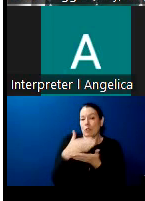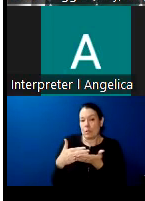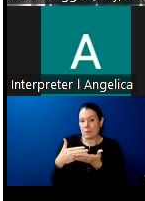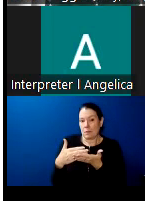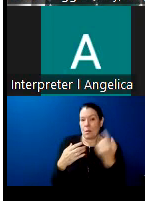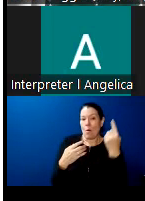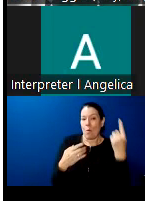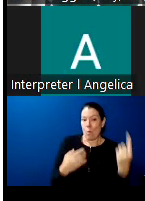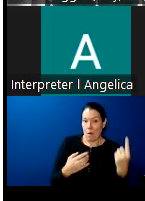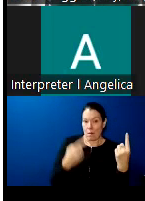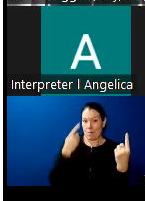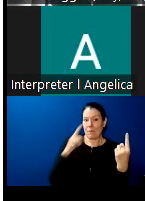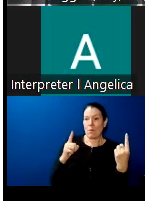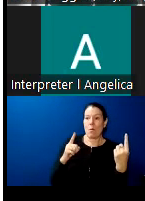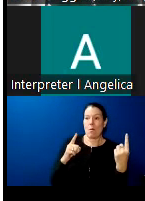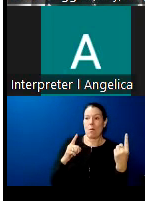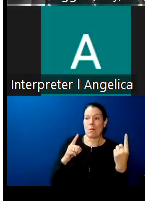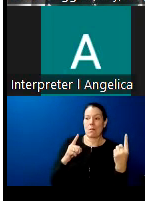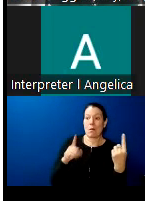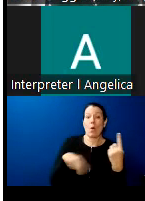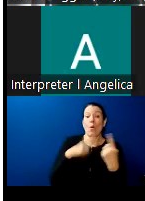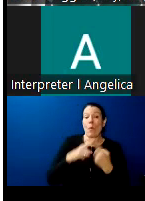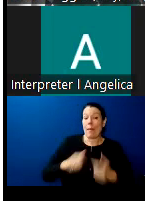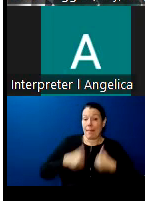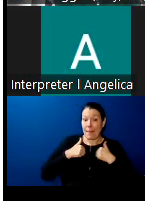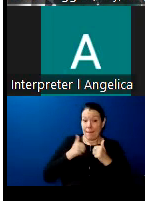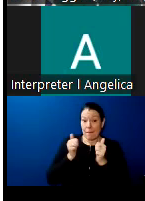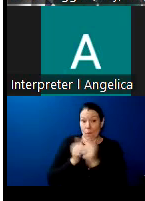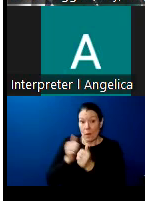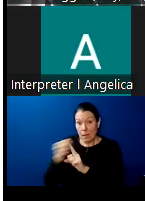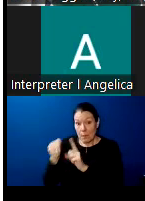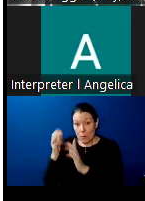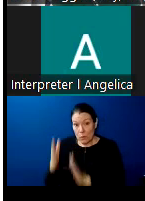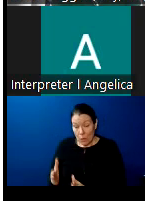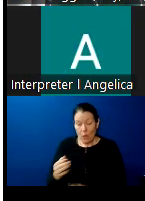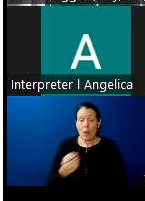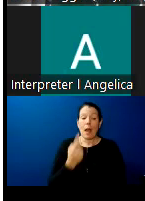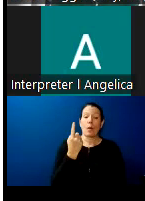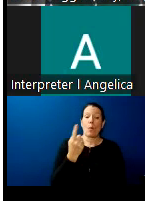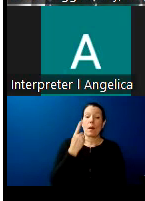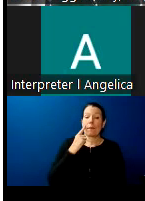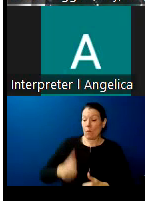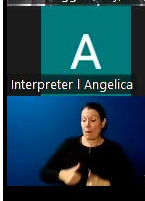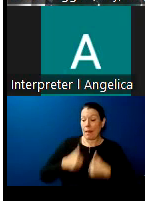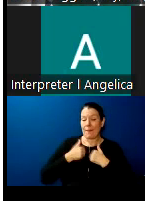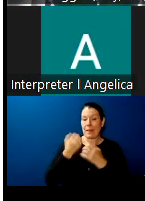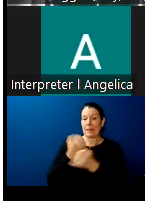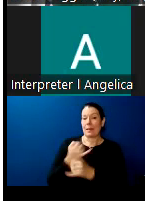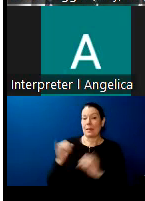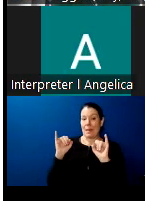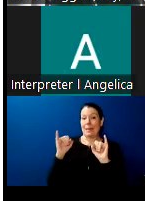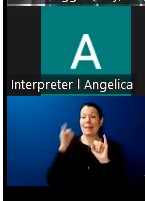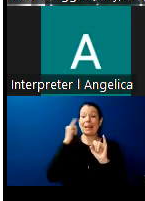one for expenses while living with the abusive party and one for living independently. That way, if circumstances